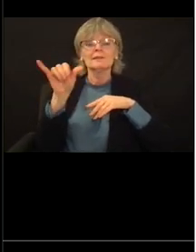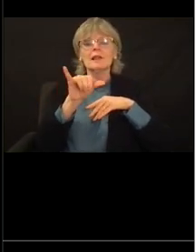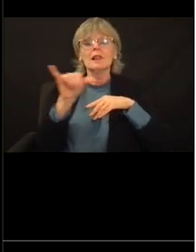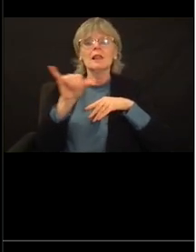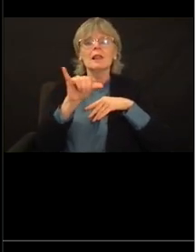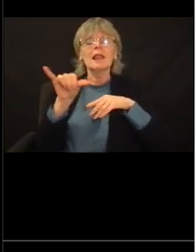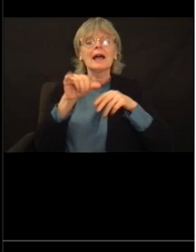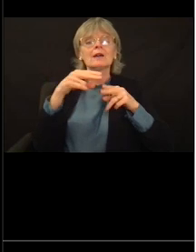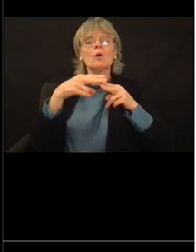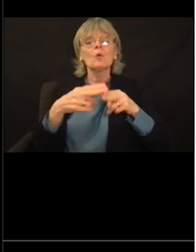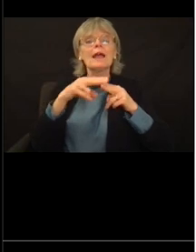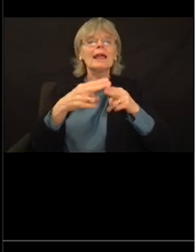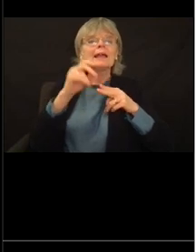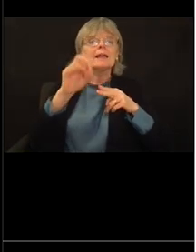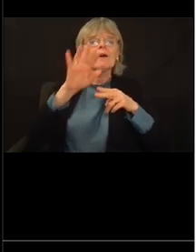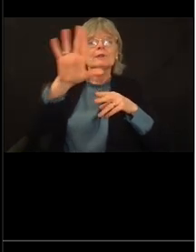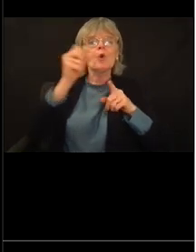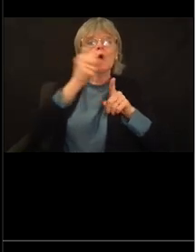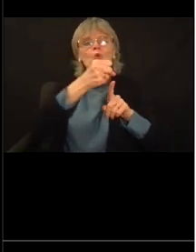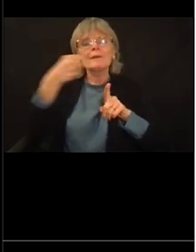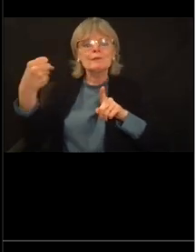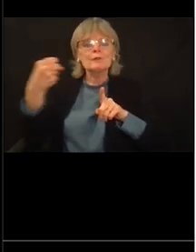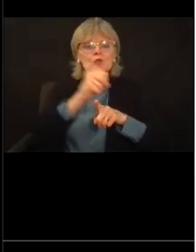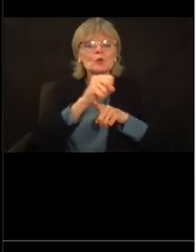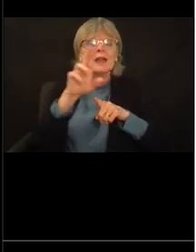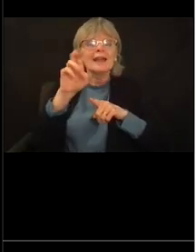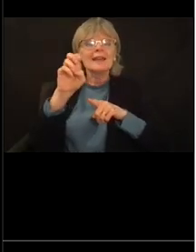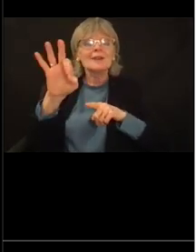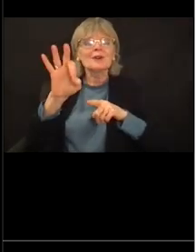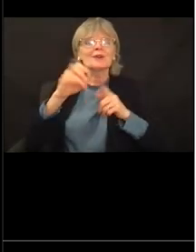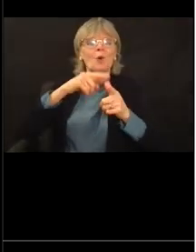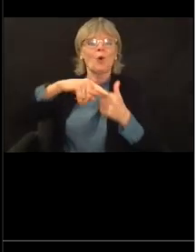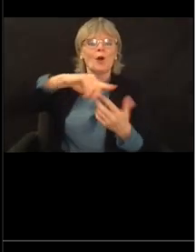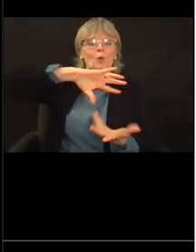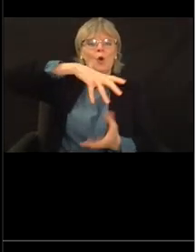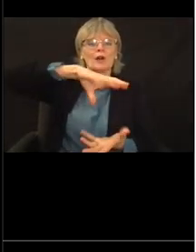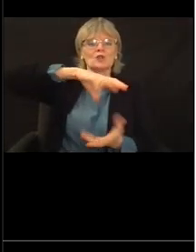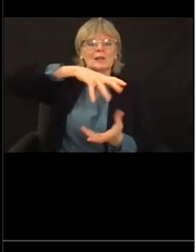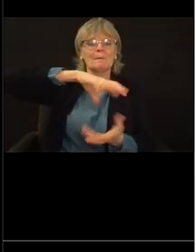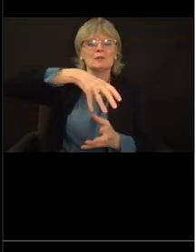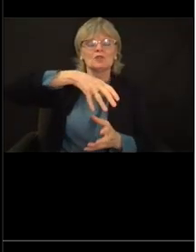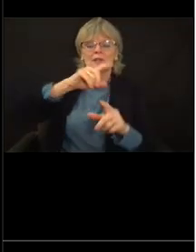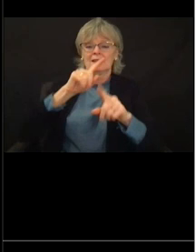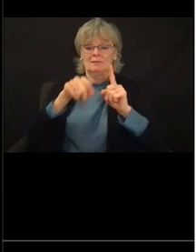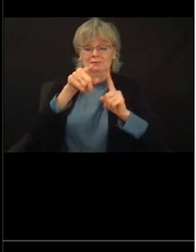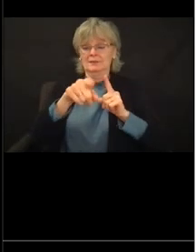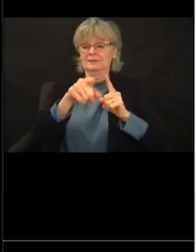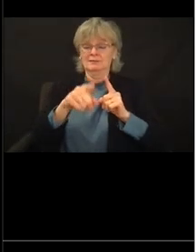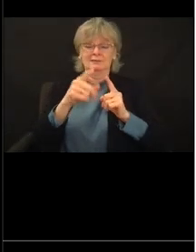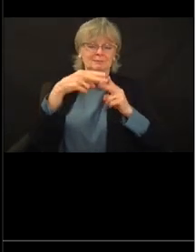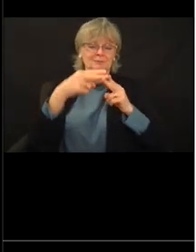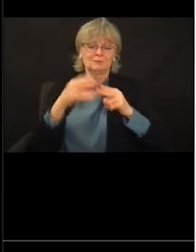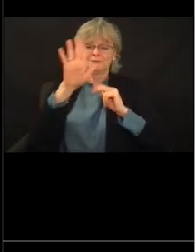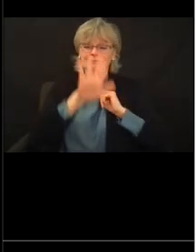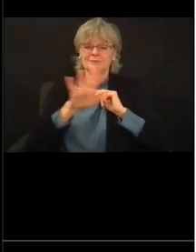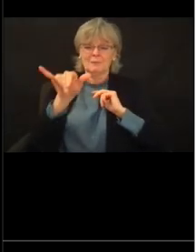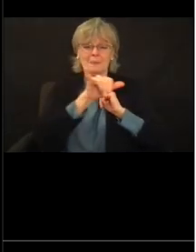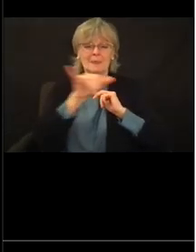weight of a refrigerator or a washer. And right here in this picture, she was weighing about the same as a large dog. So very